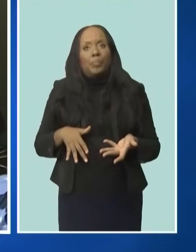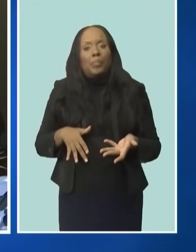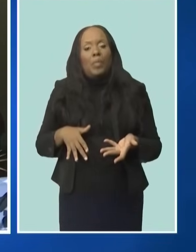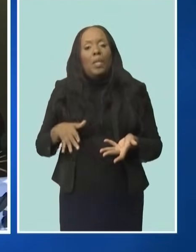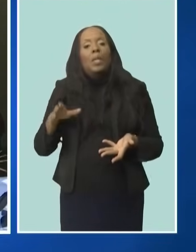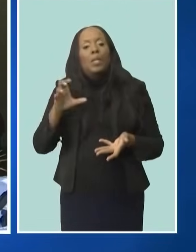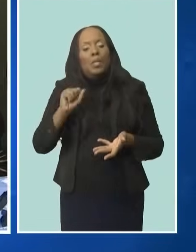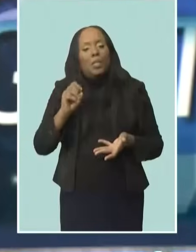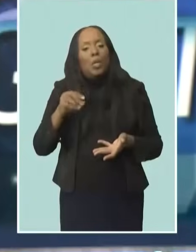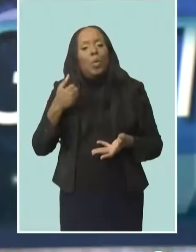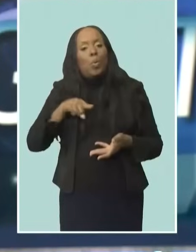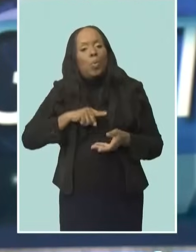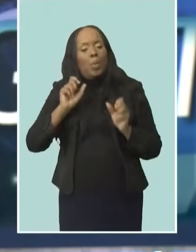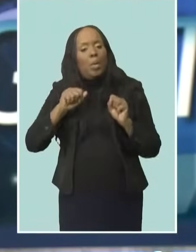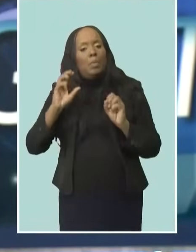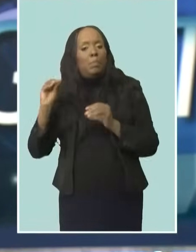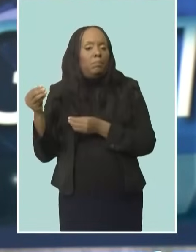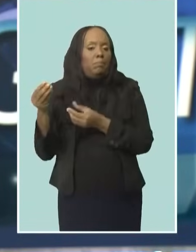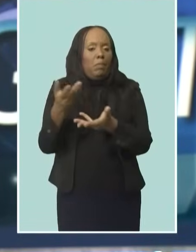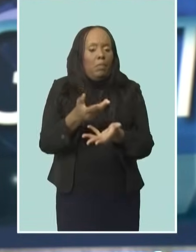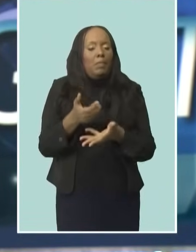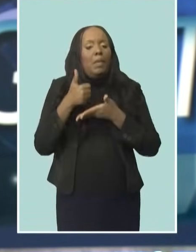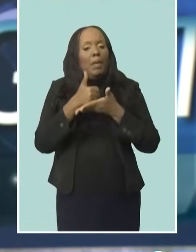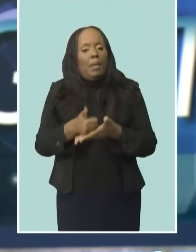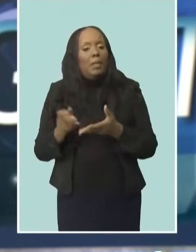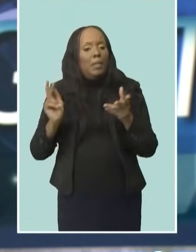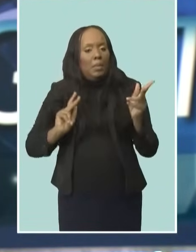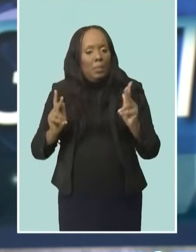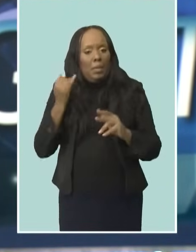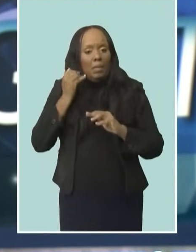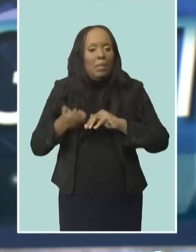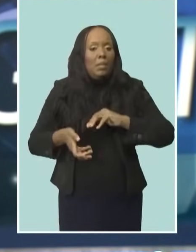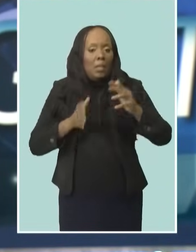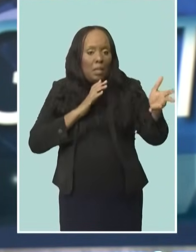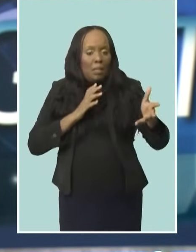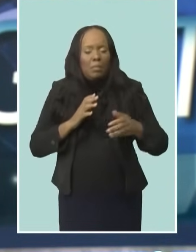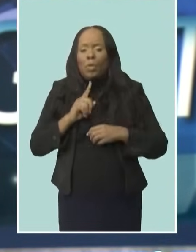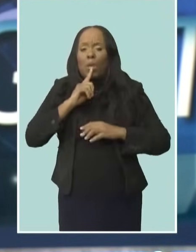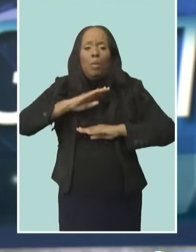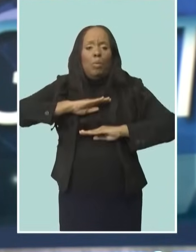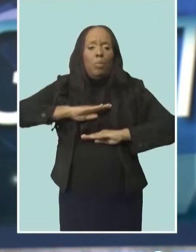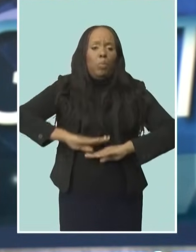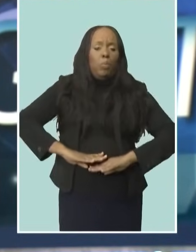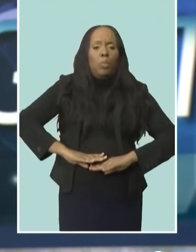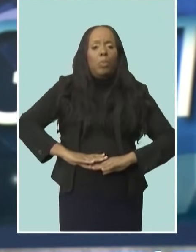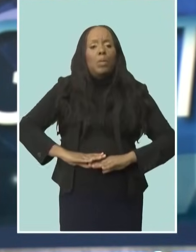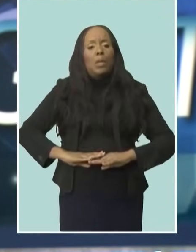event. Minister Abrams says he is relieved the hub is in Barbados.